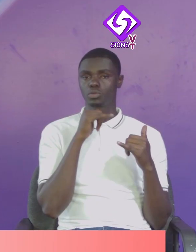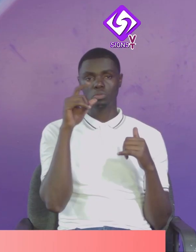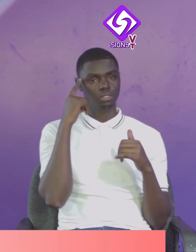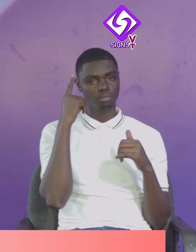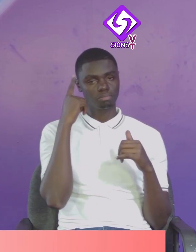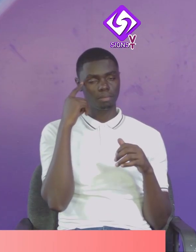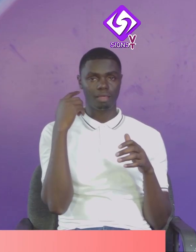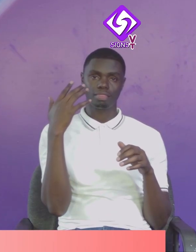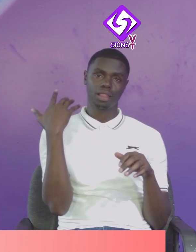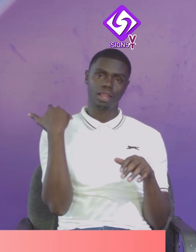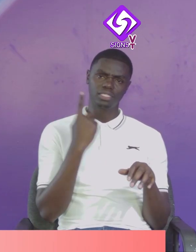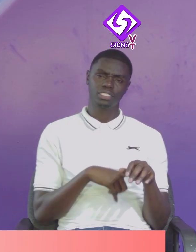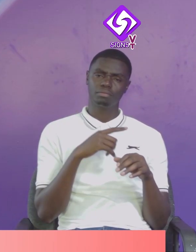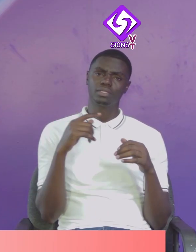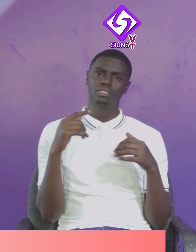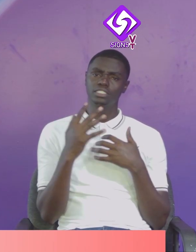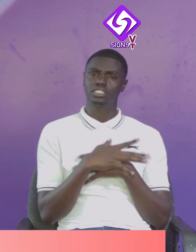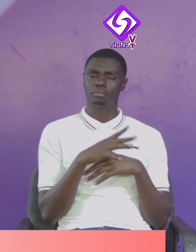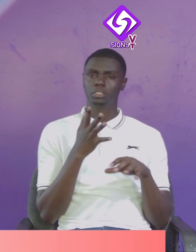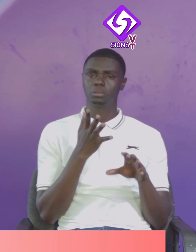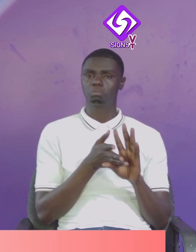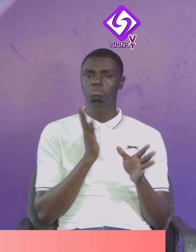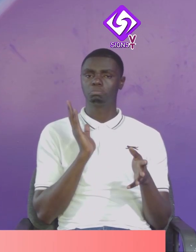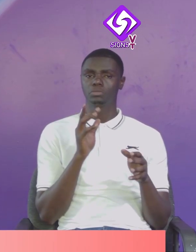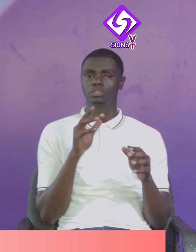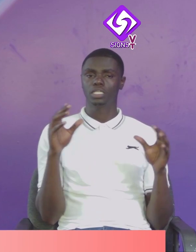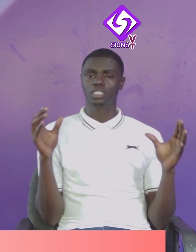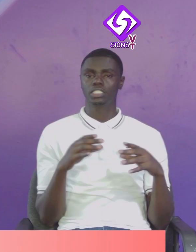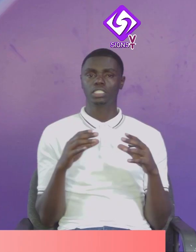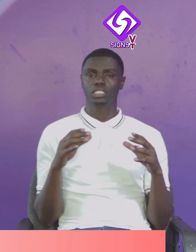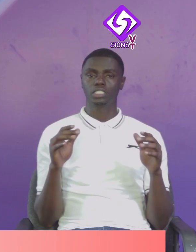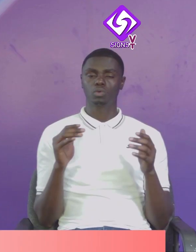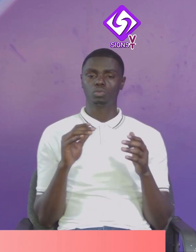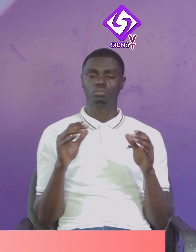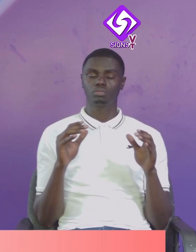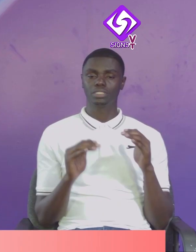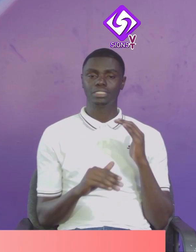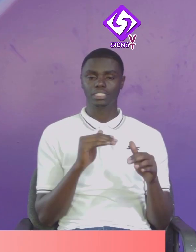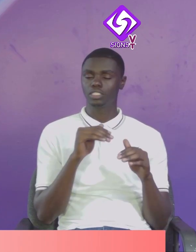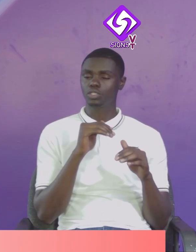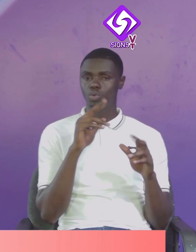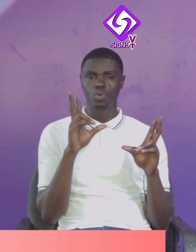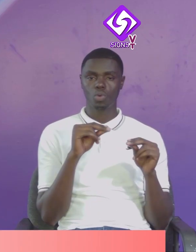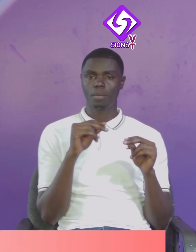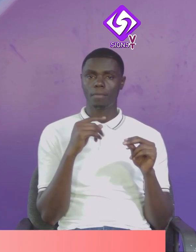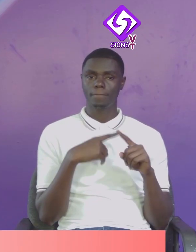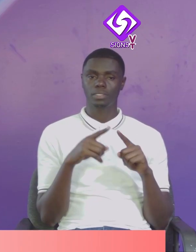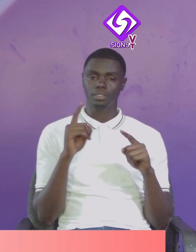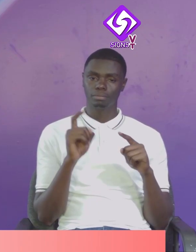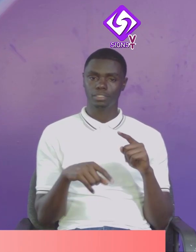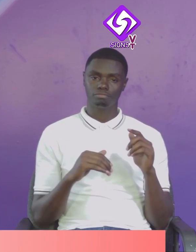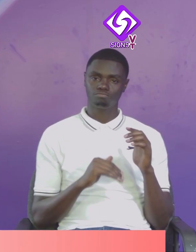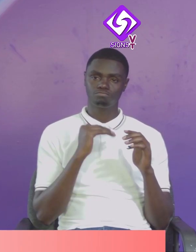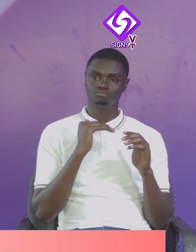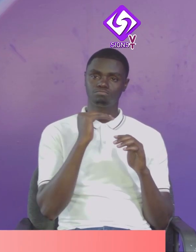the last time when Germany exited the World Cup in the group stages. No. Right. They have to go up to the semis, or if it is